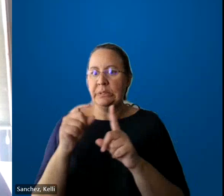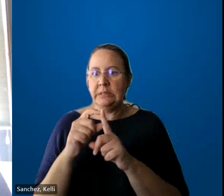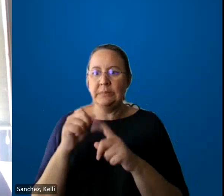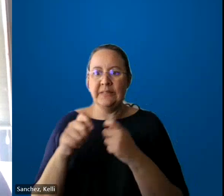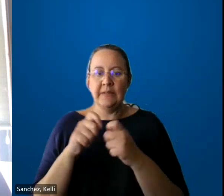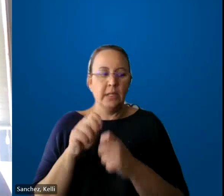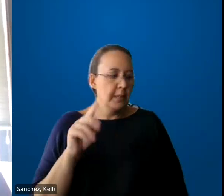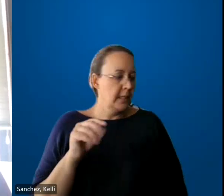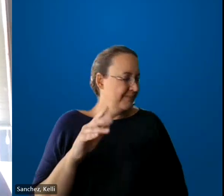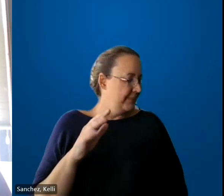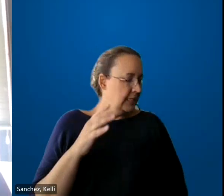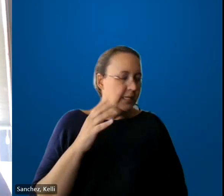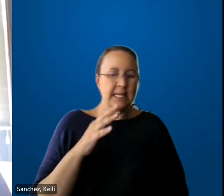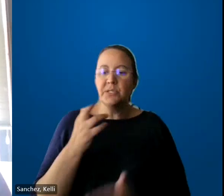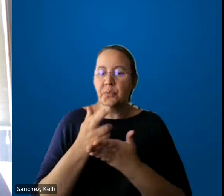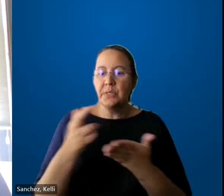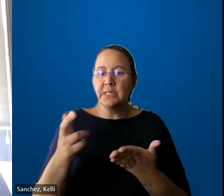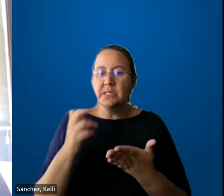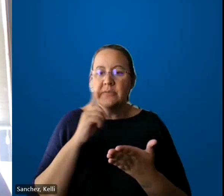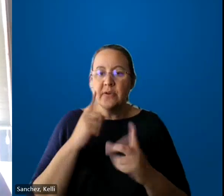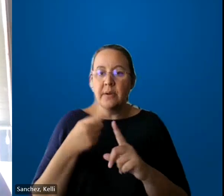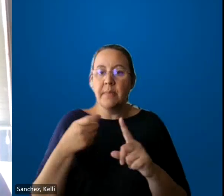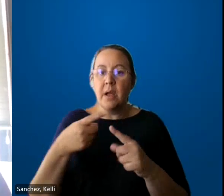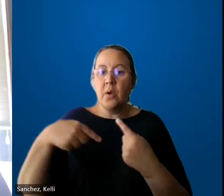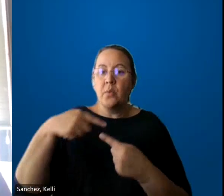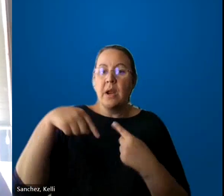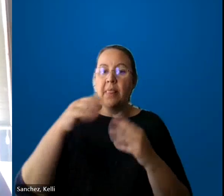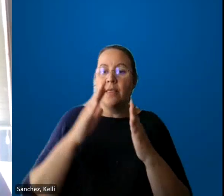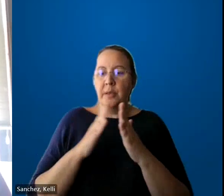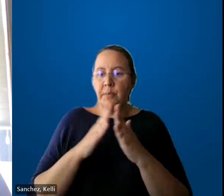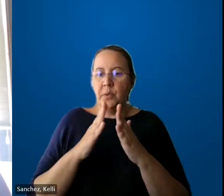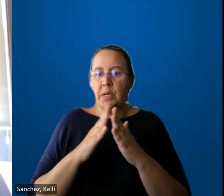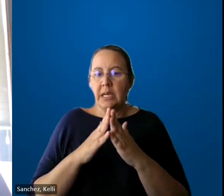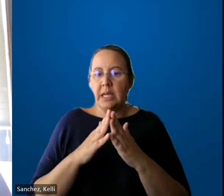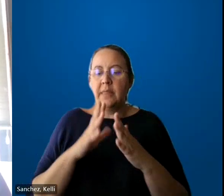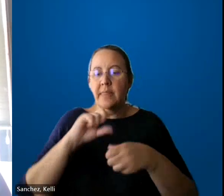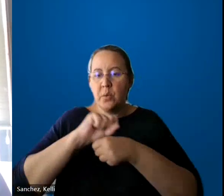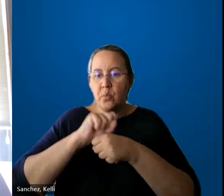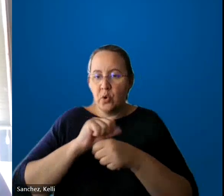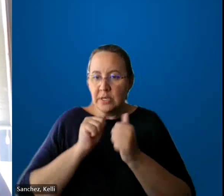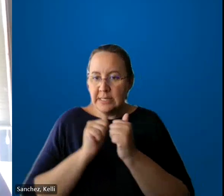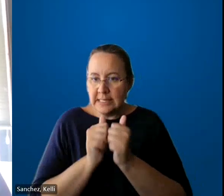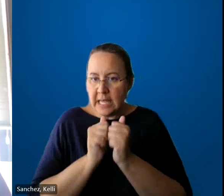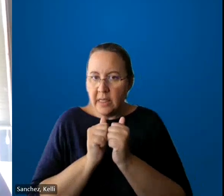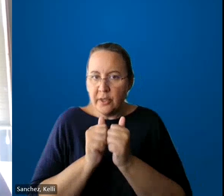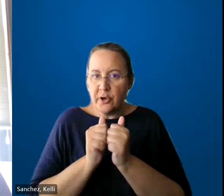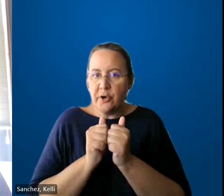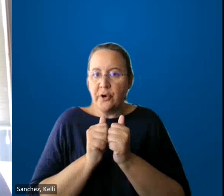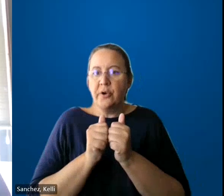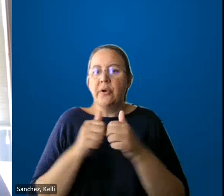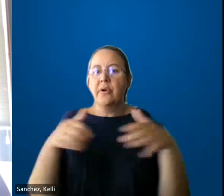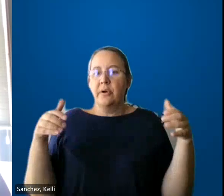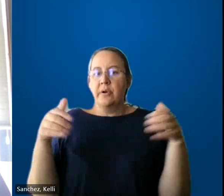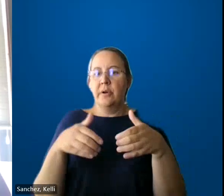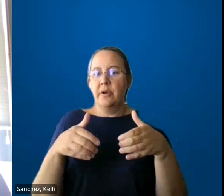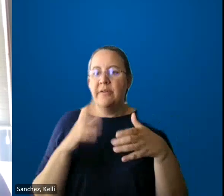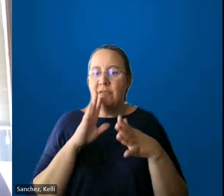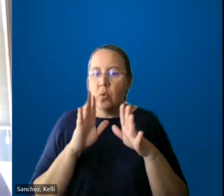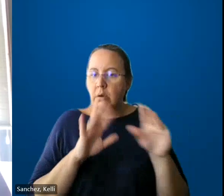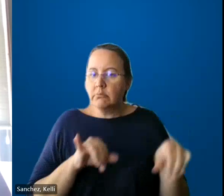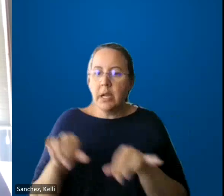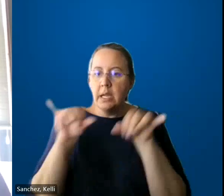it's basically resources from around the community that Okay. work together for a